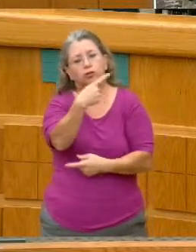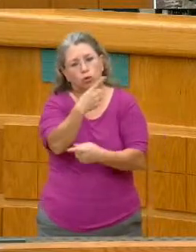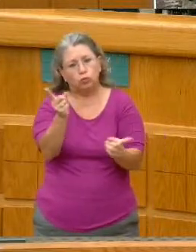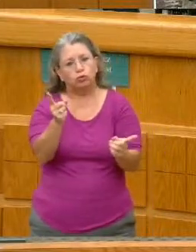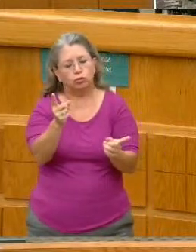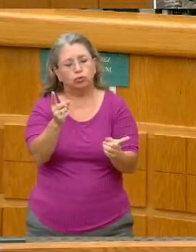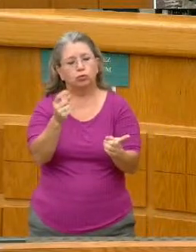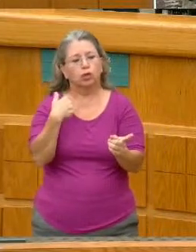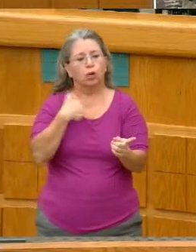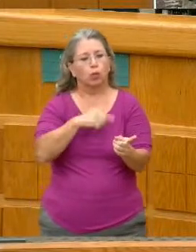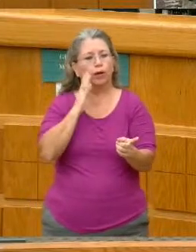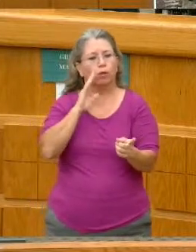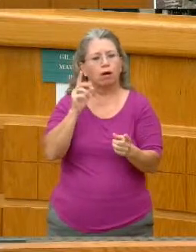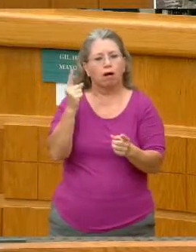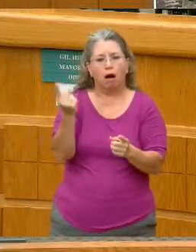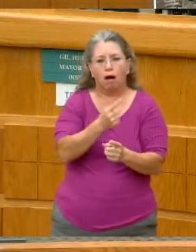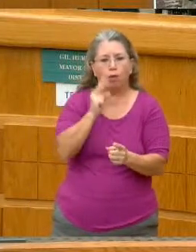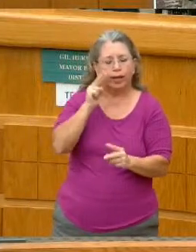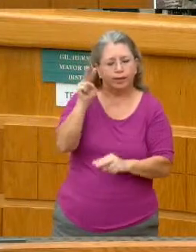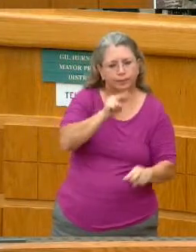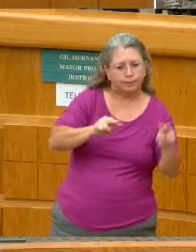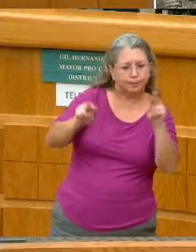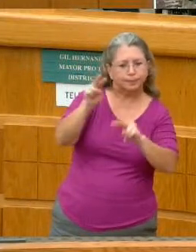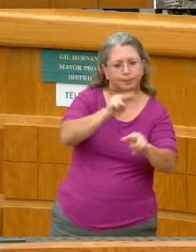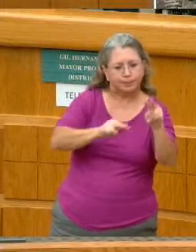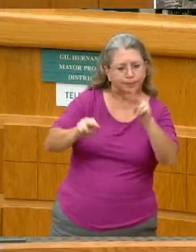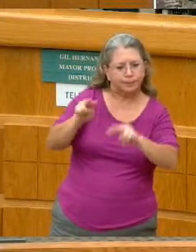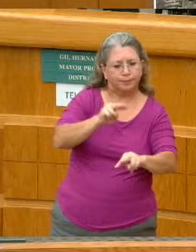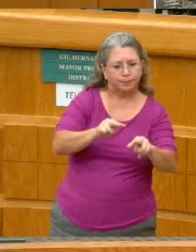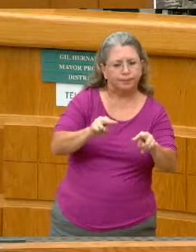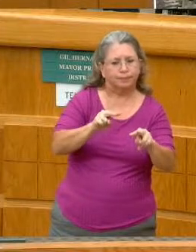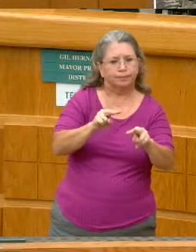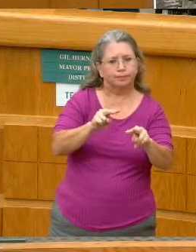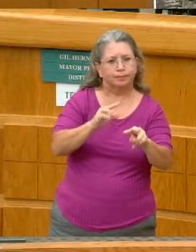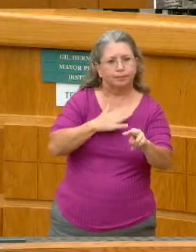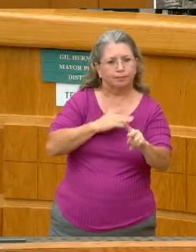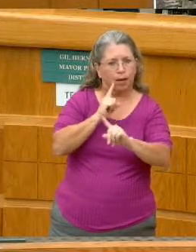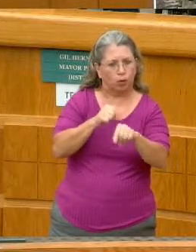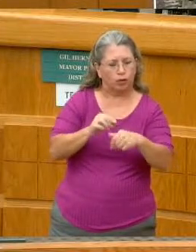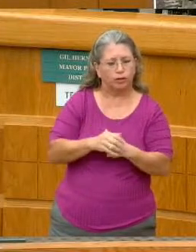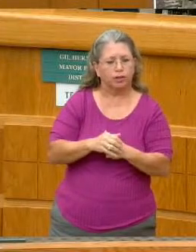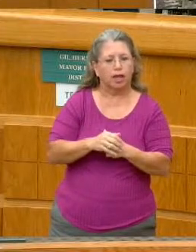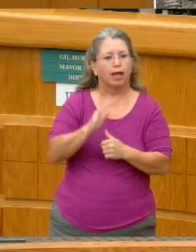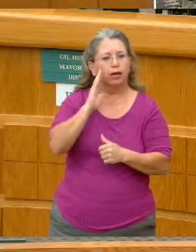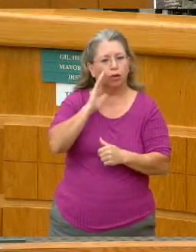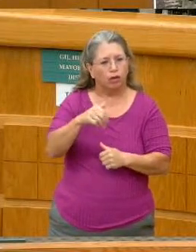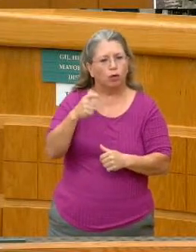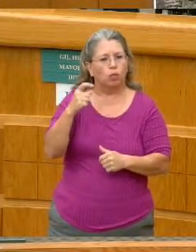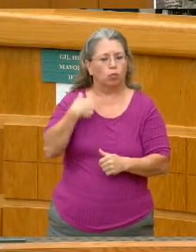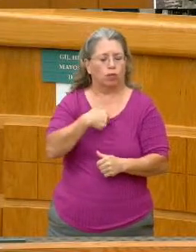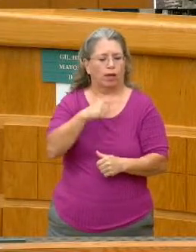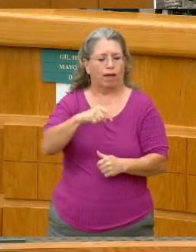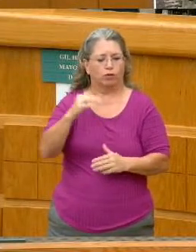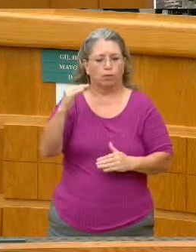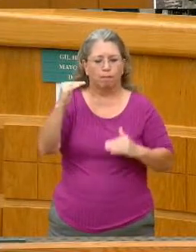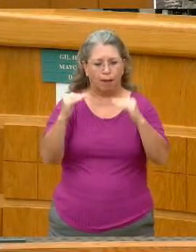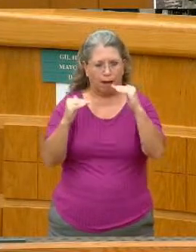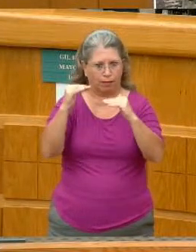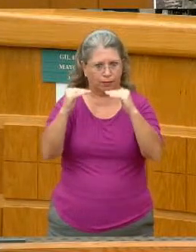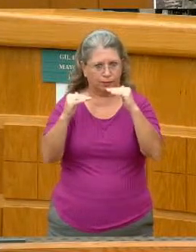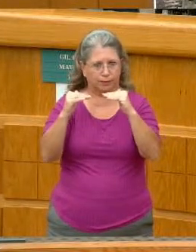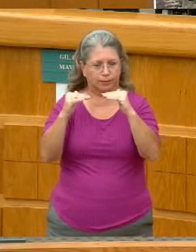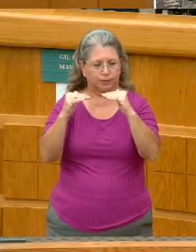toolbox to react to what's happening around us. There is a balancing act that's required in